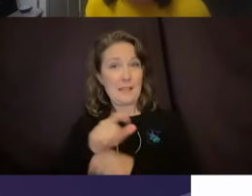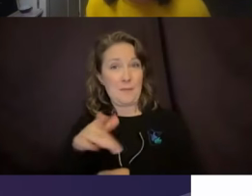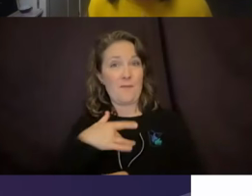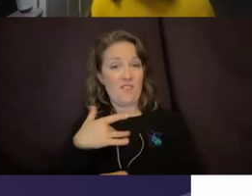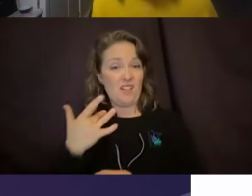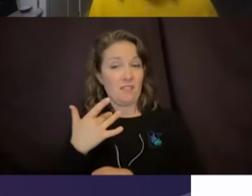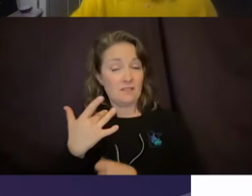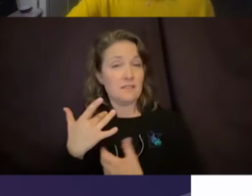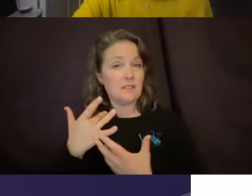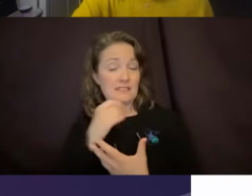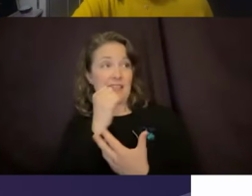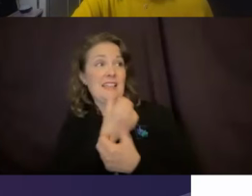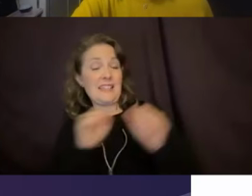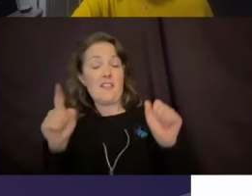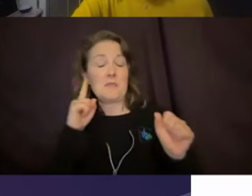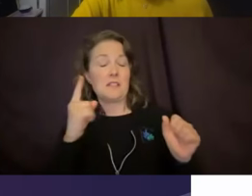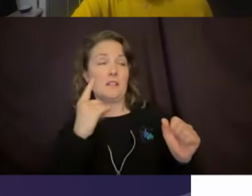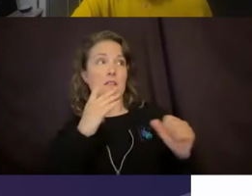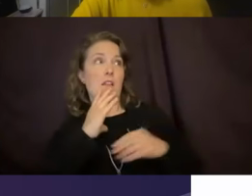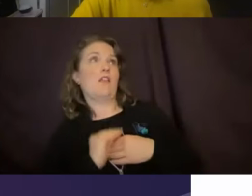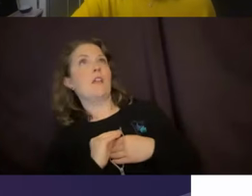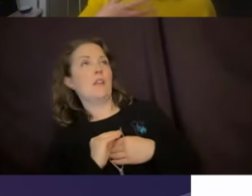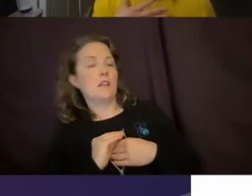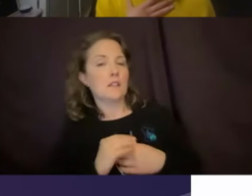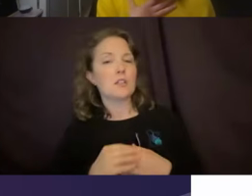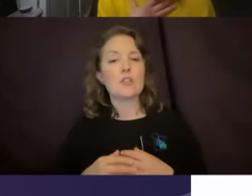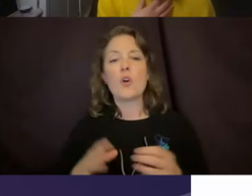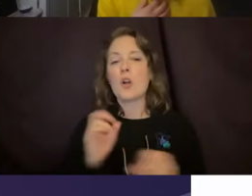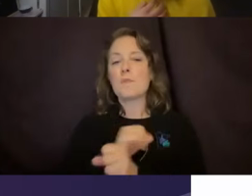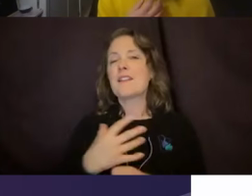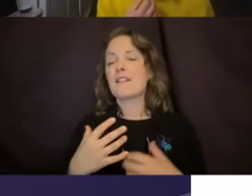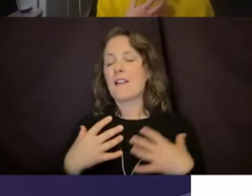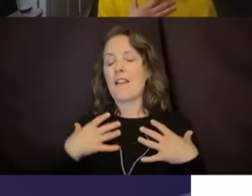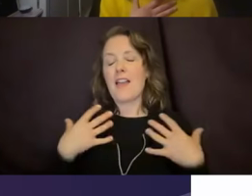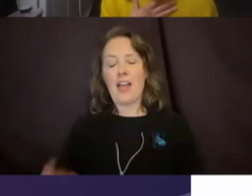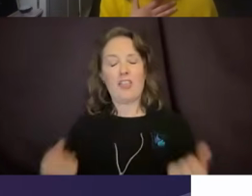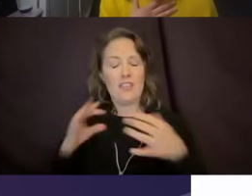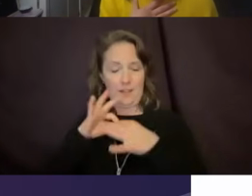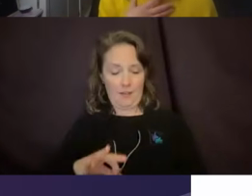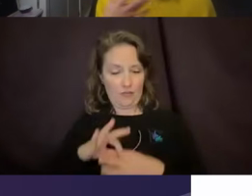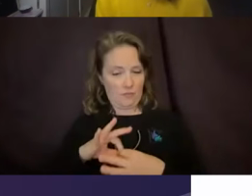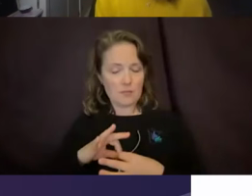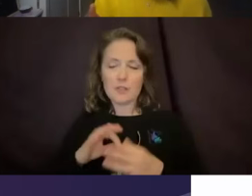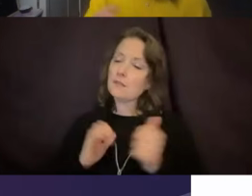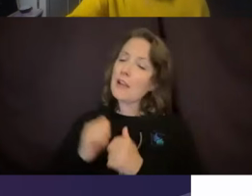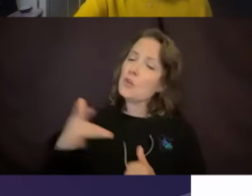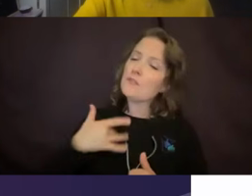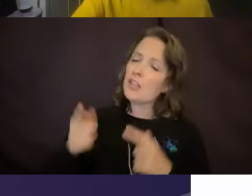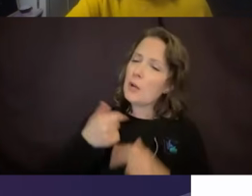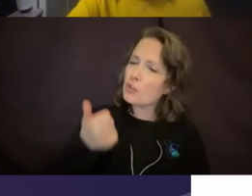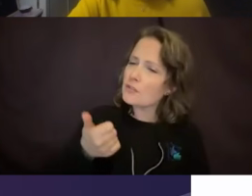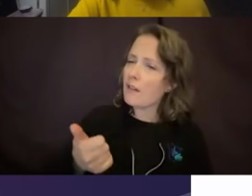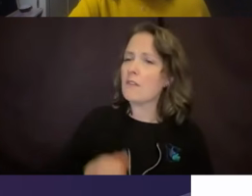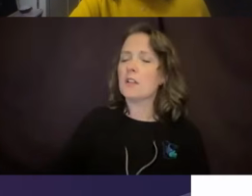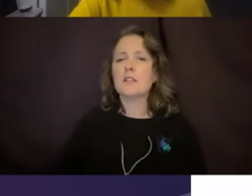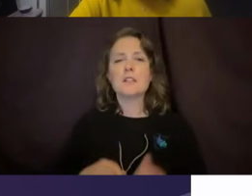to them, right? But having those healthy connections with the self, of like, how do you feel about yourself? How do you feel about other people?